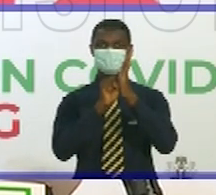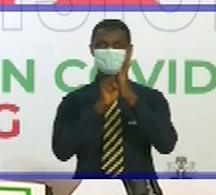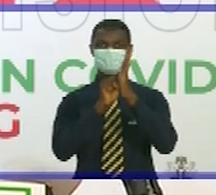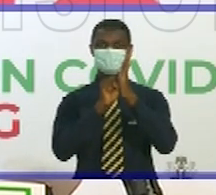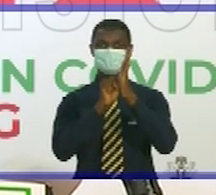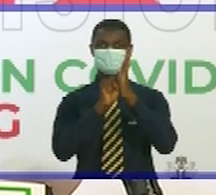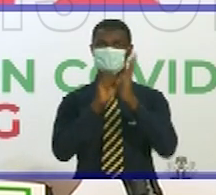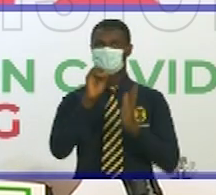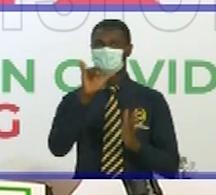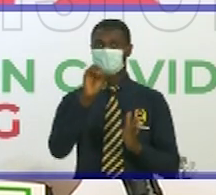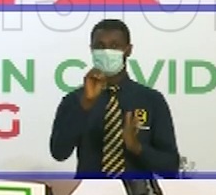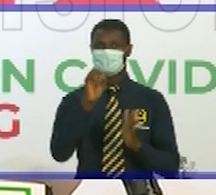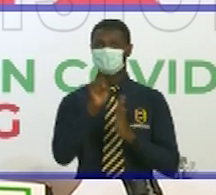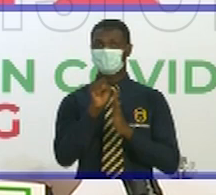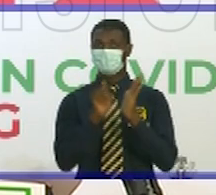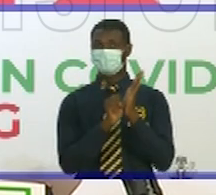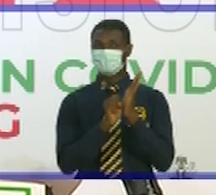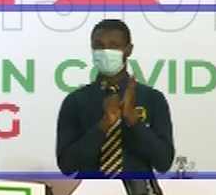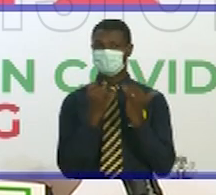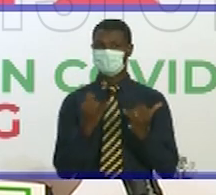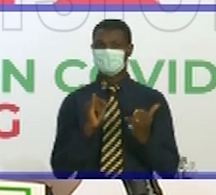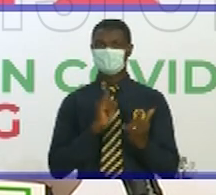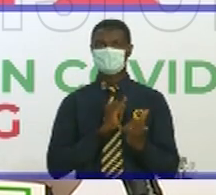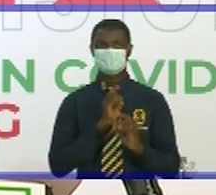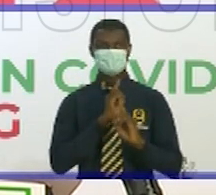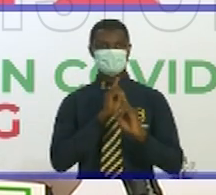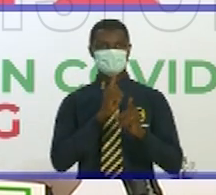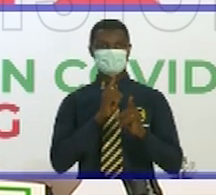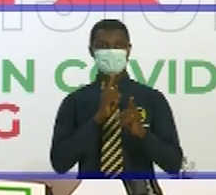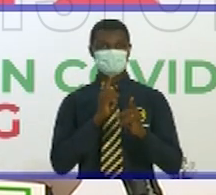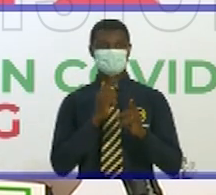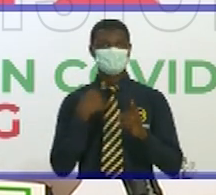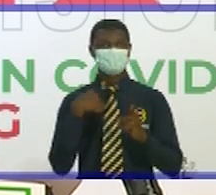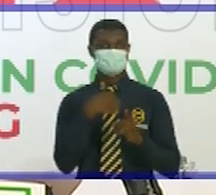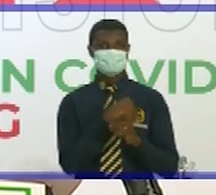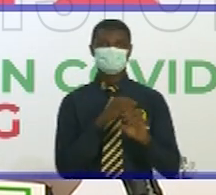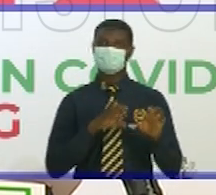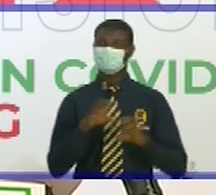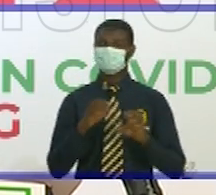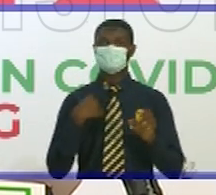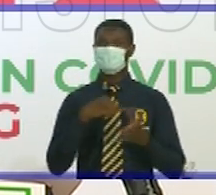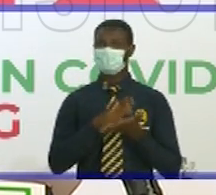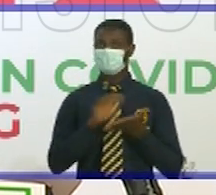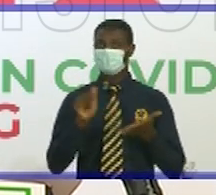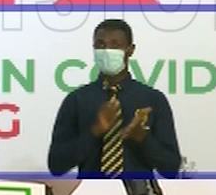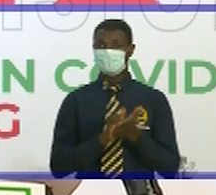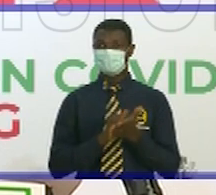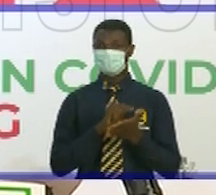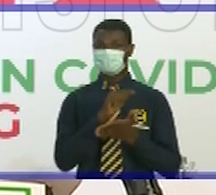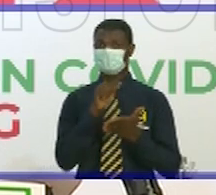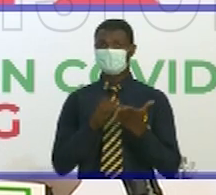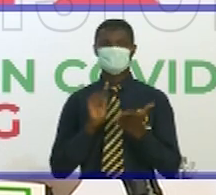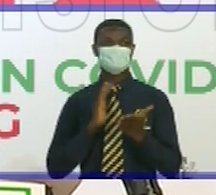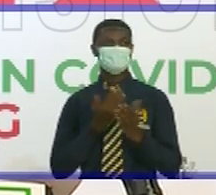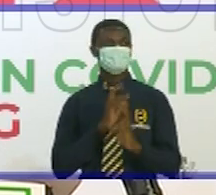Oyo State, this speaks to what we are doing here. We believe that this is our